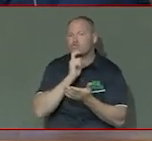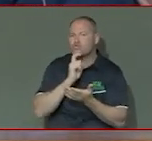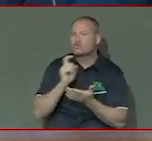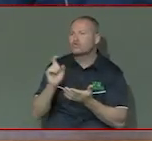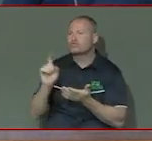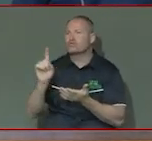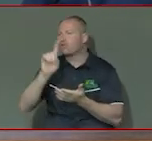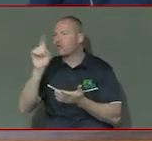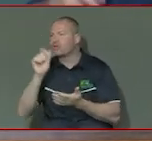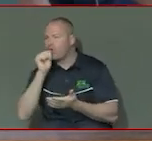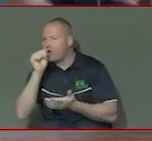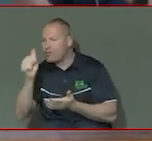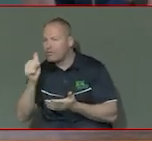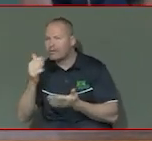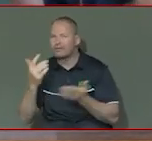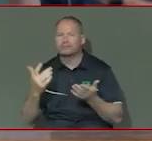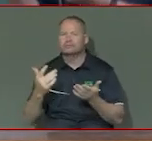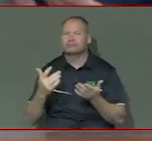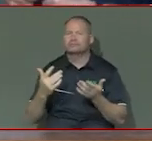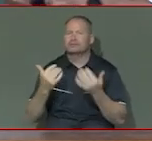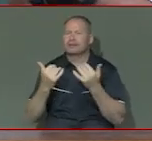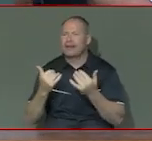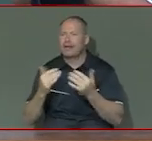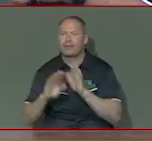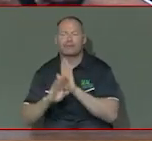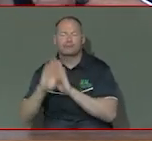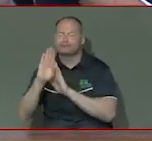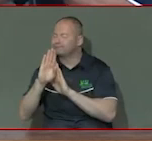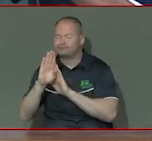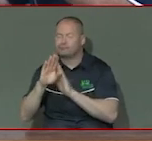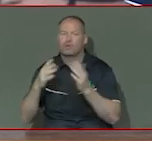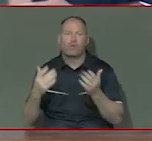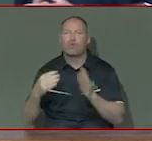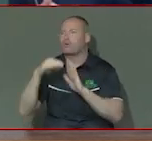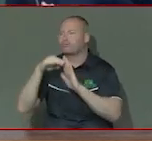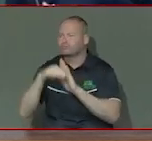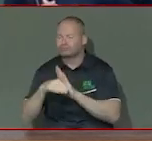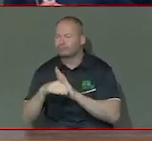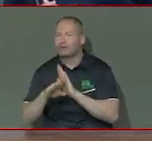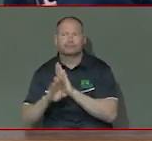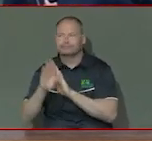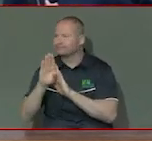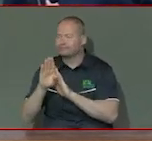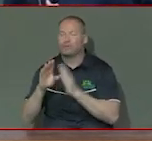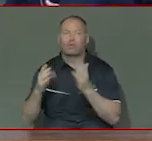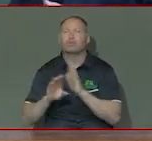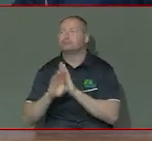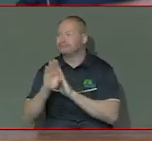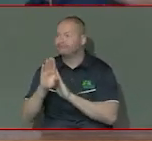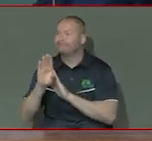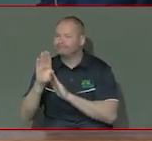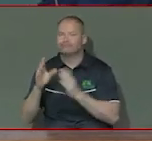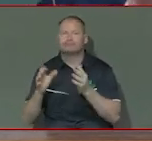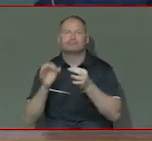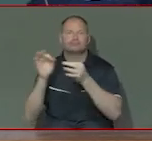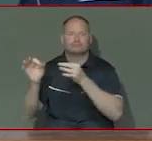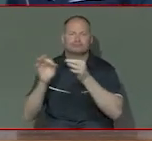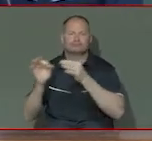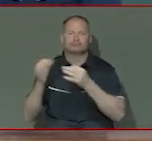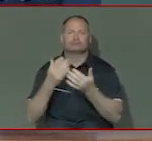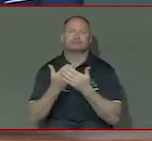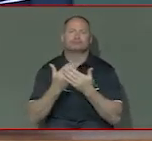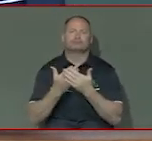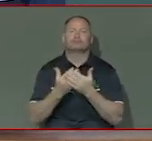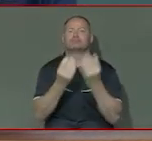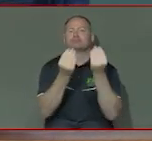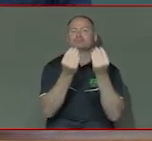did not improve, and you can see which one's improved, and then you use that ratios. All right. That all of